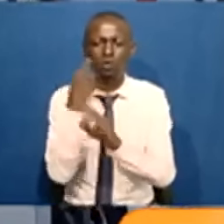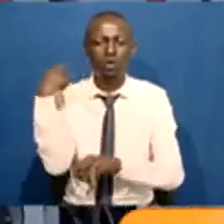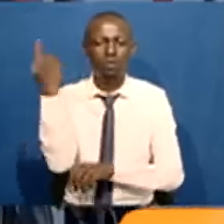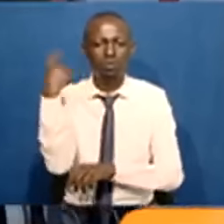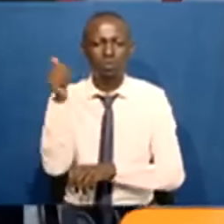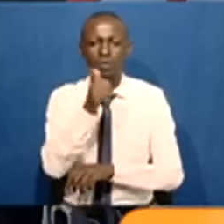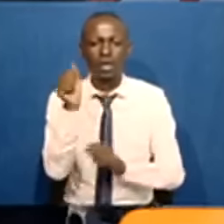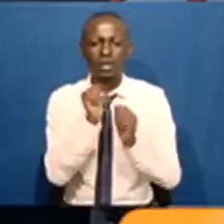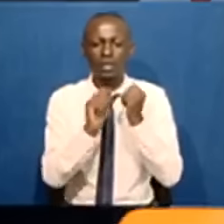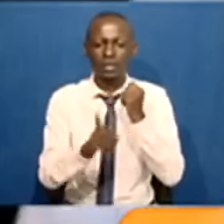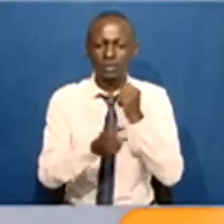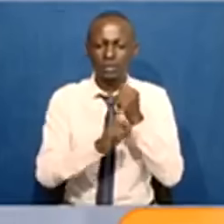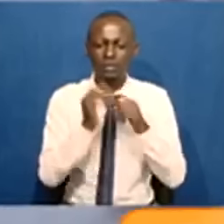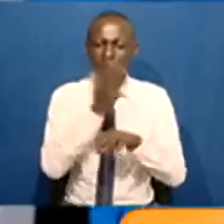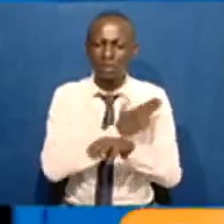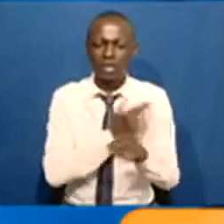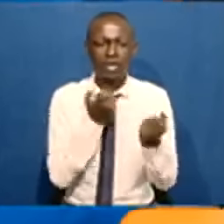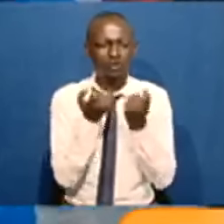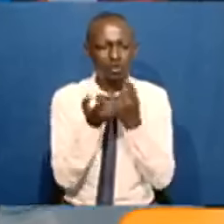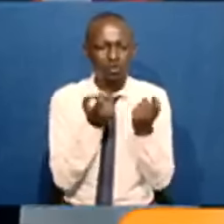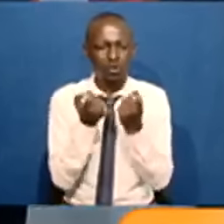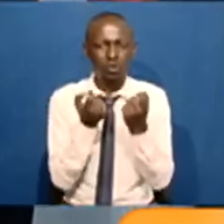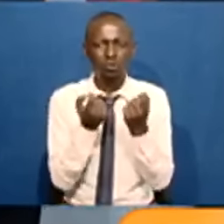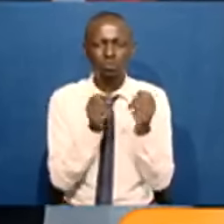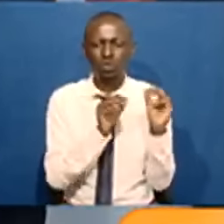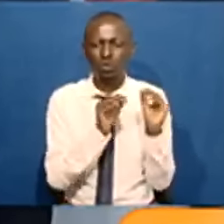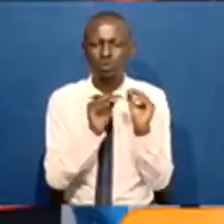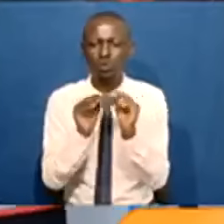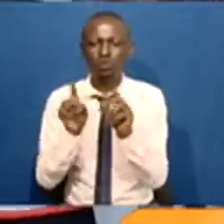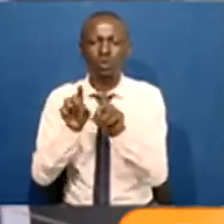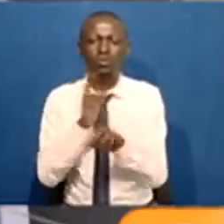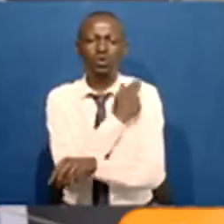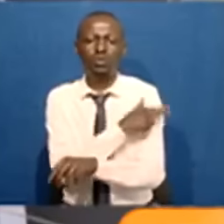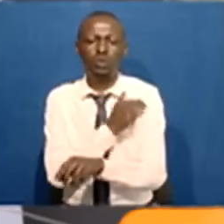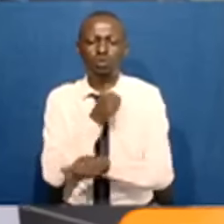less serious injuries are being transported to the same hospital for care.